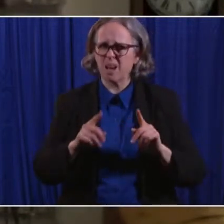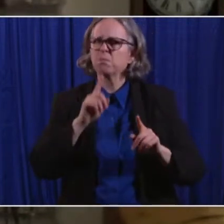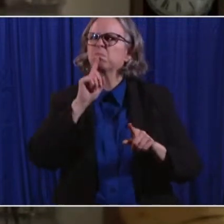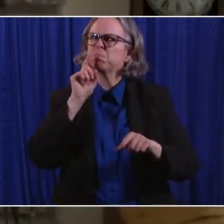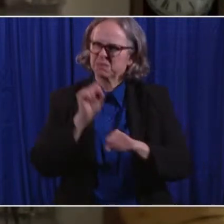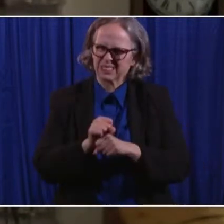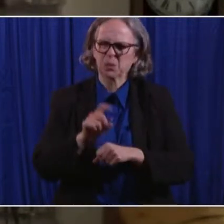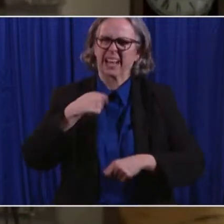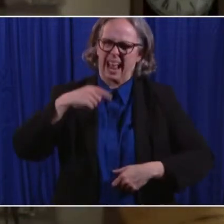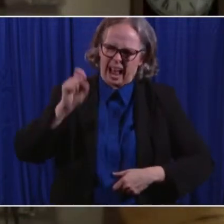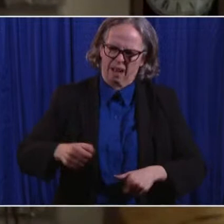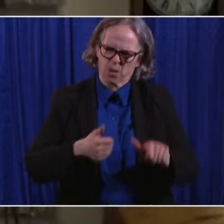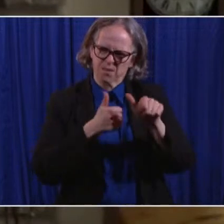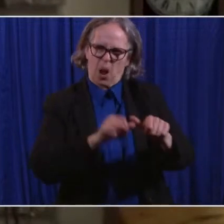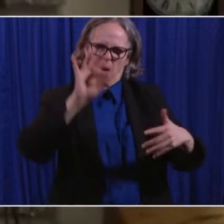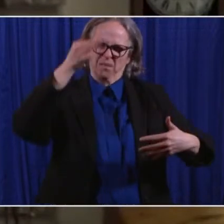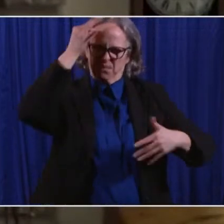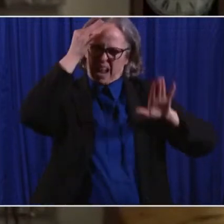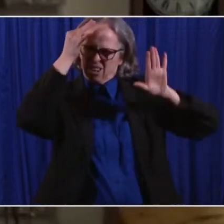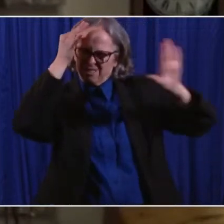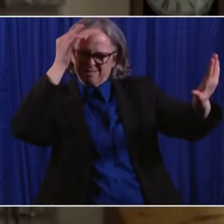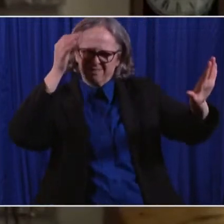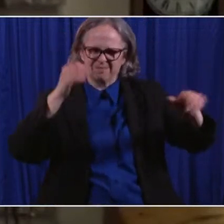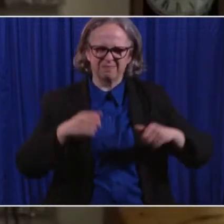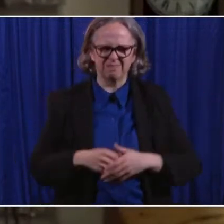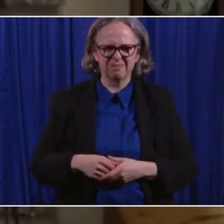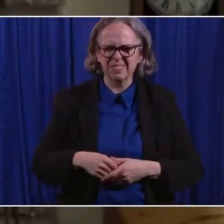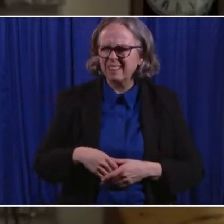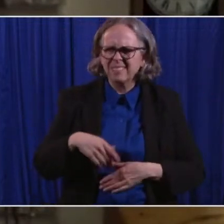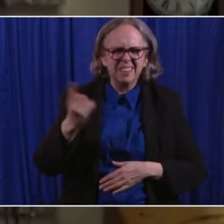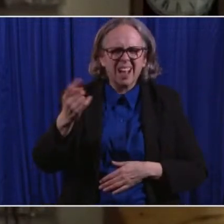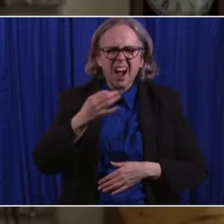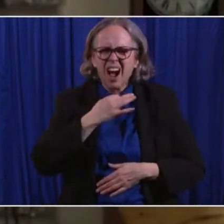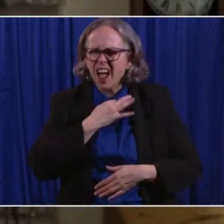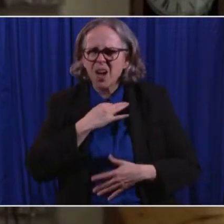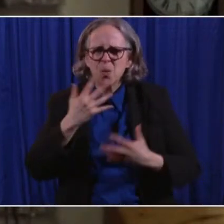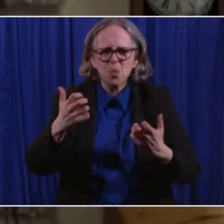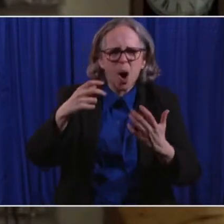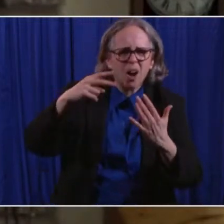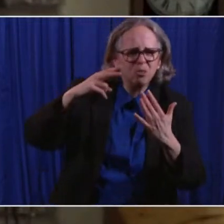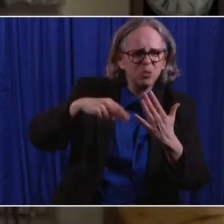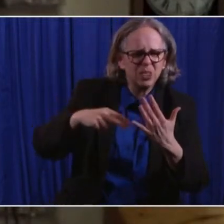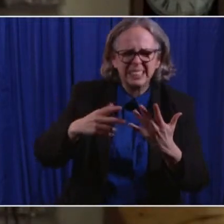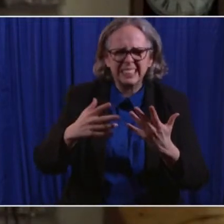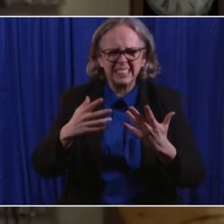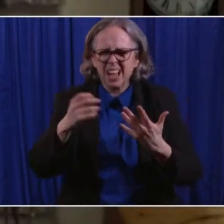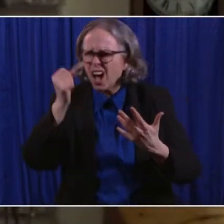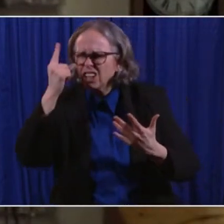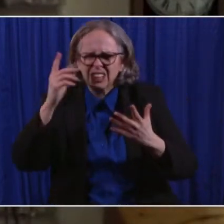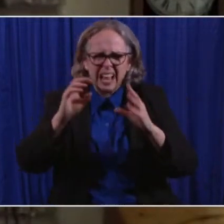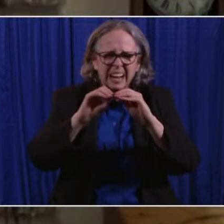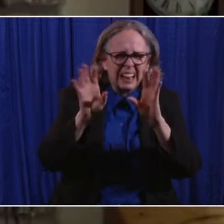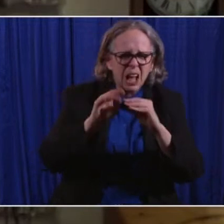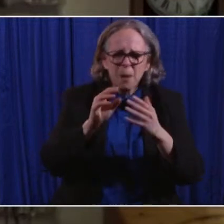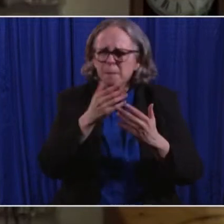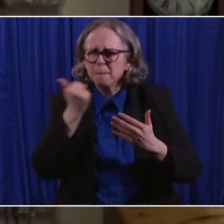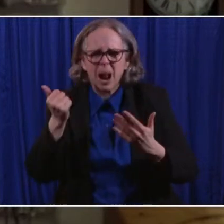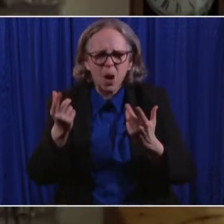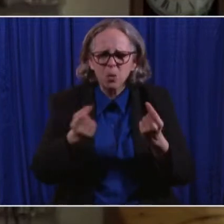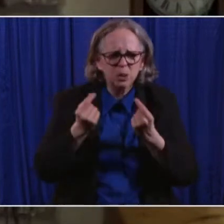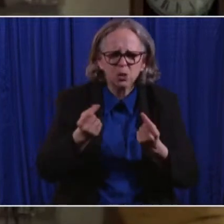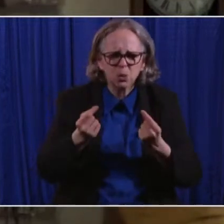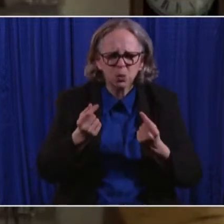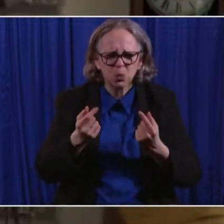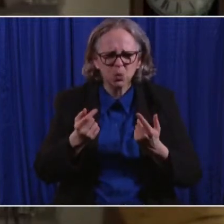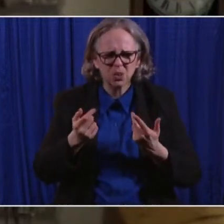if someone wants to look this up, if you have somebody out there who's watching has a loved one in a nursing home, and they say, I'm not really